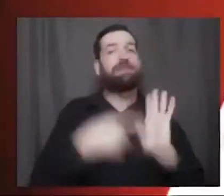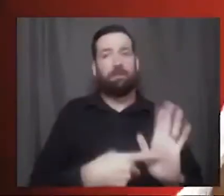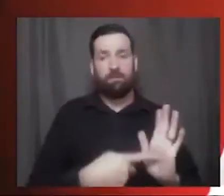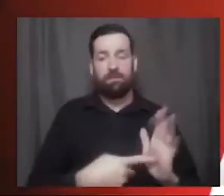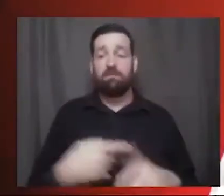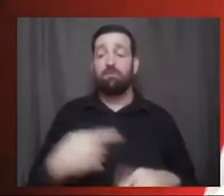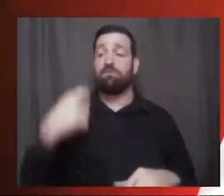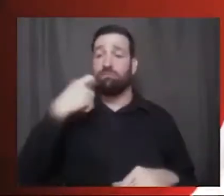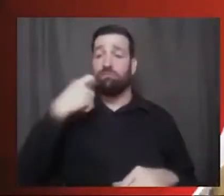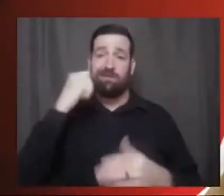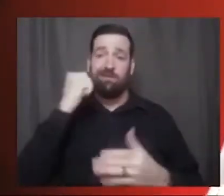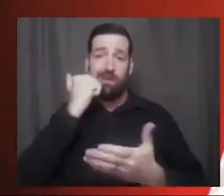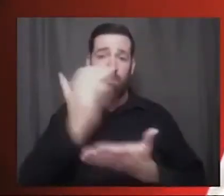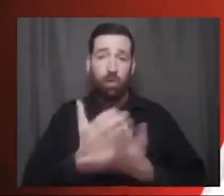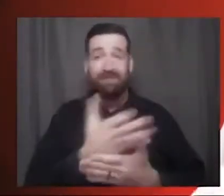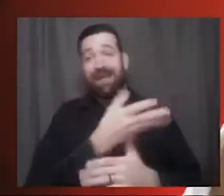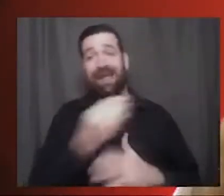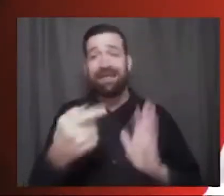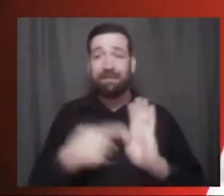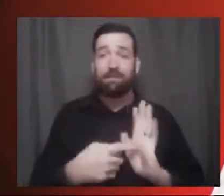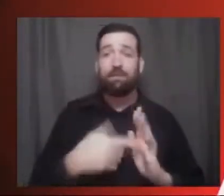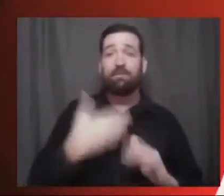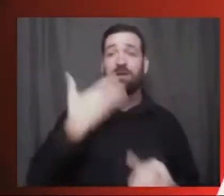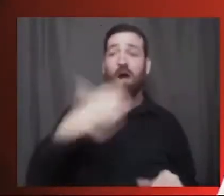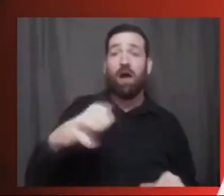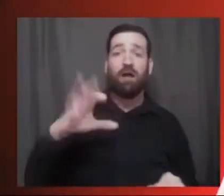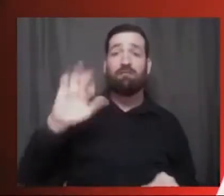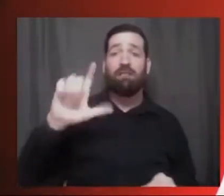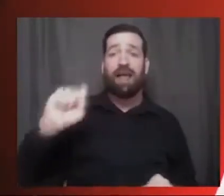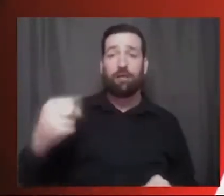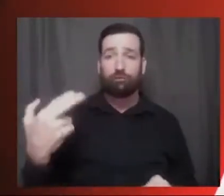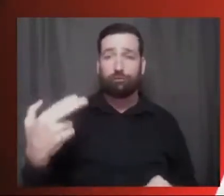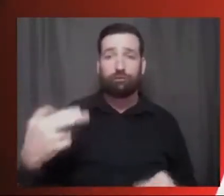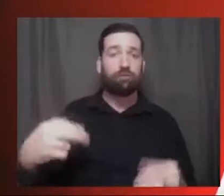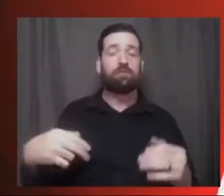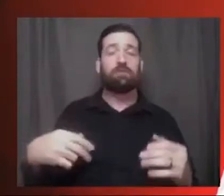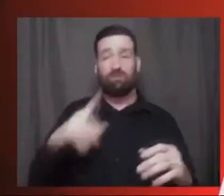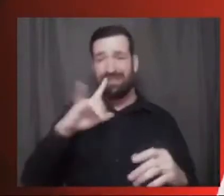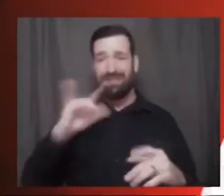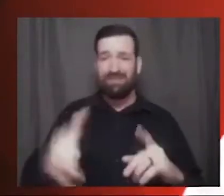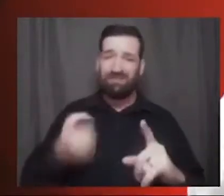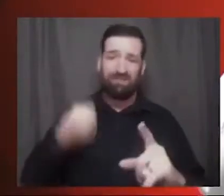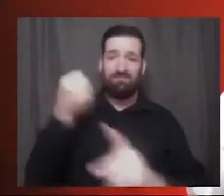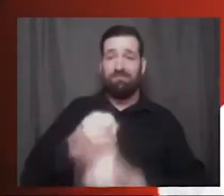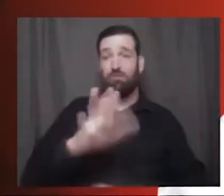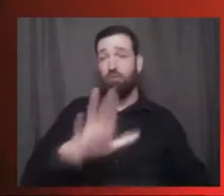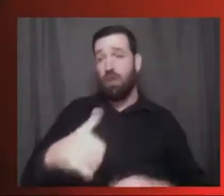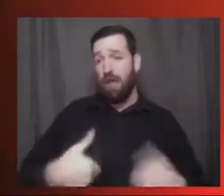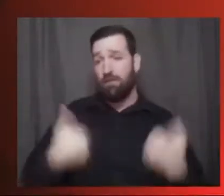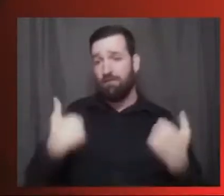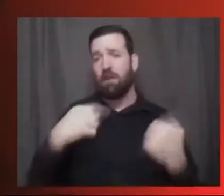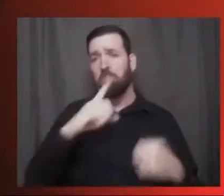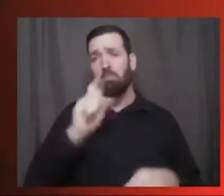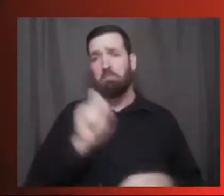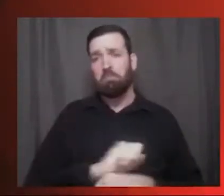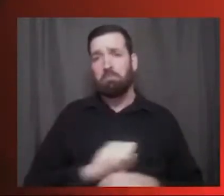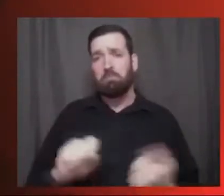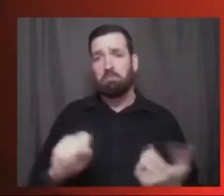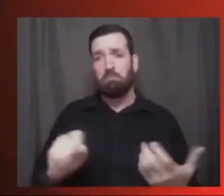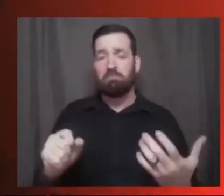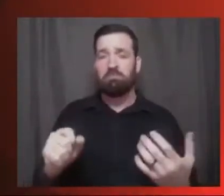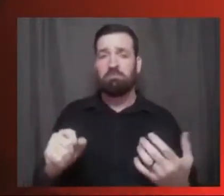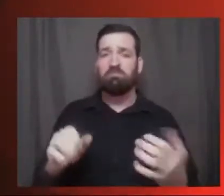have symptoms like hot flashes or things that are really affecting your life, then definitely that would be the group I would consider hormone